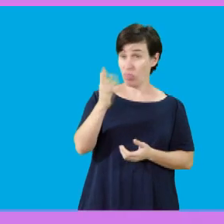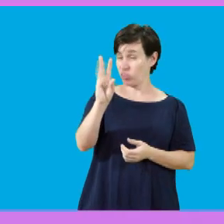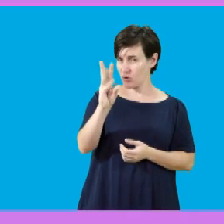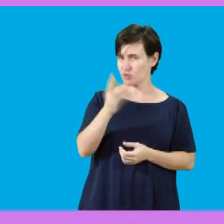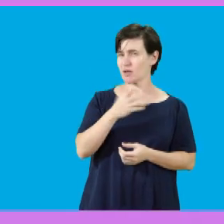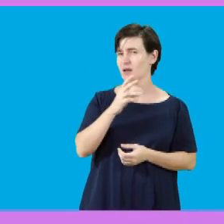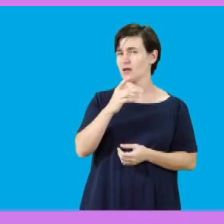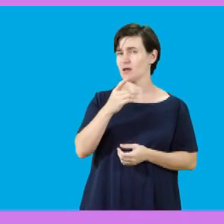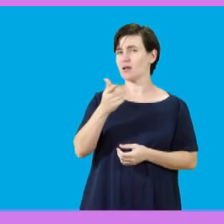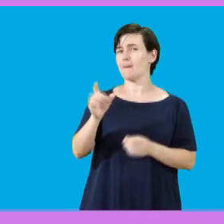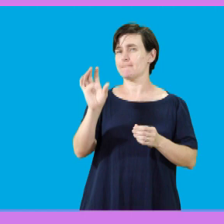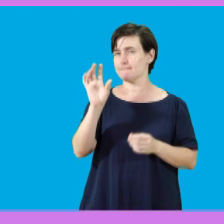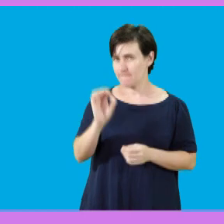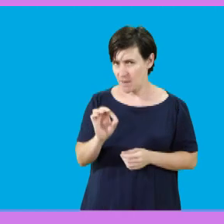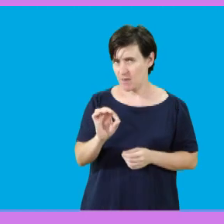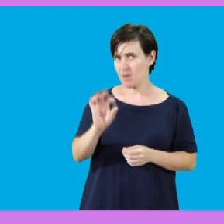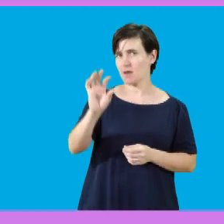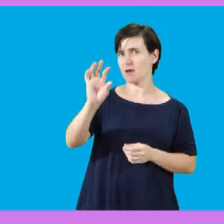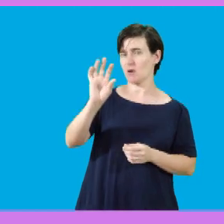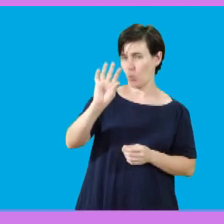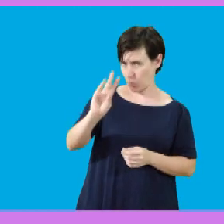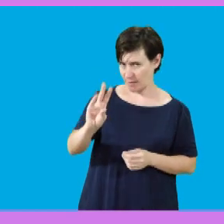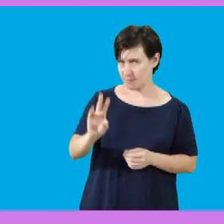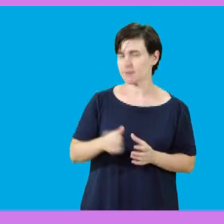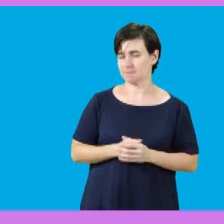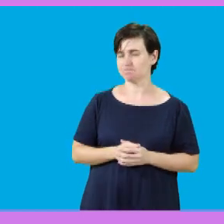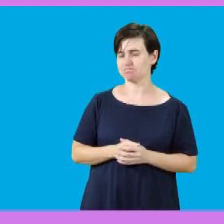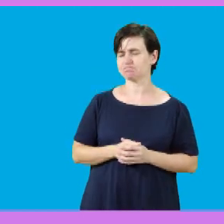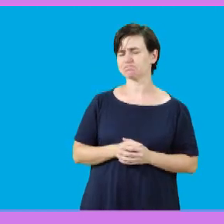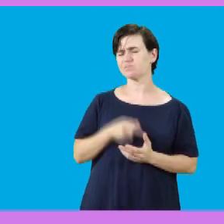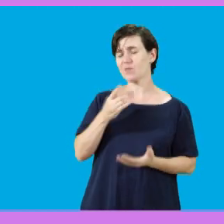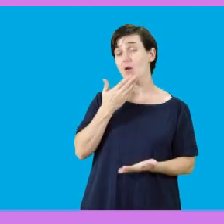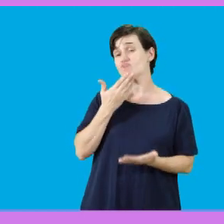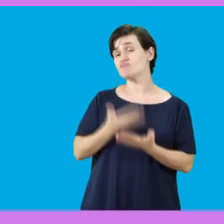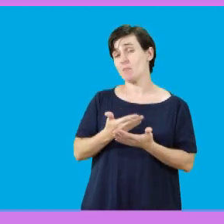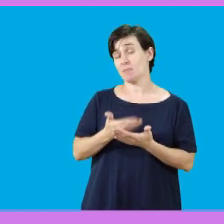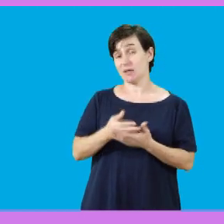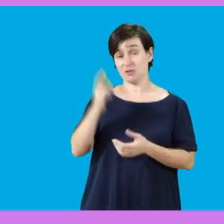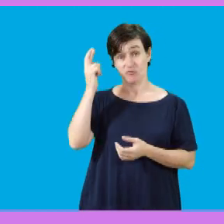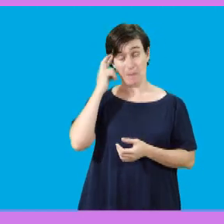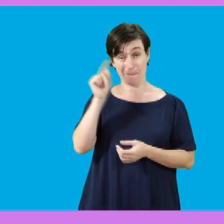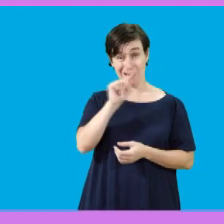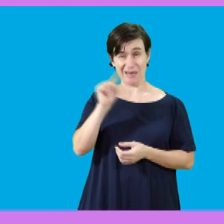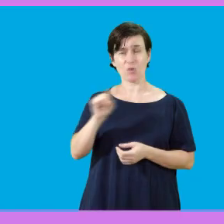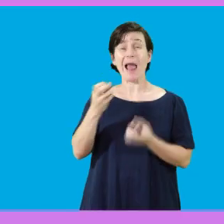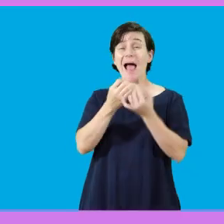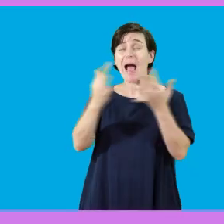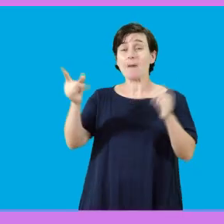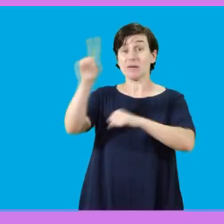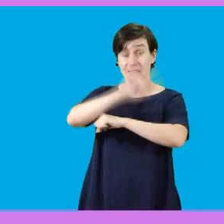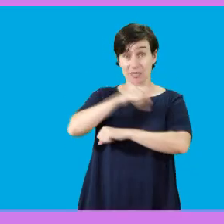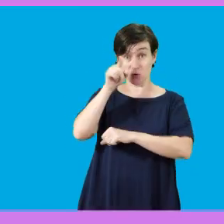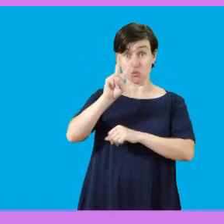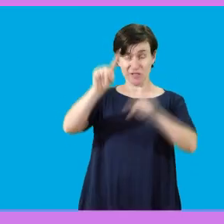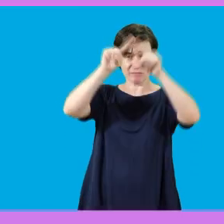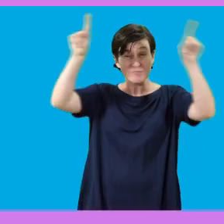Thursday, clouds on a Monday, clouds on a Tuesday, and clouds on a Wednesday. So whenever we write probability, we say probability is equals to how